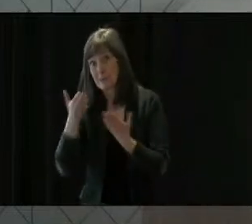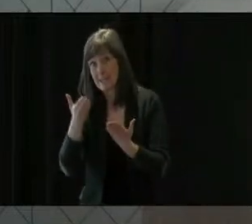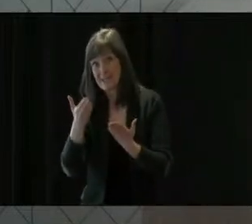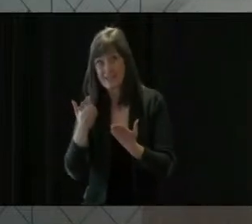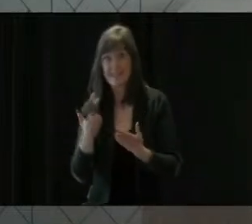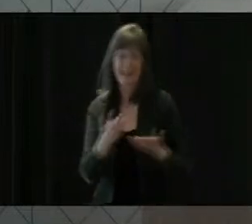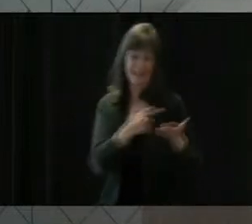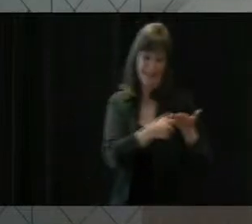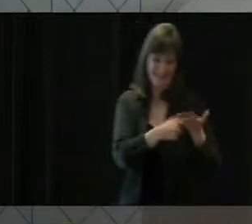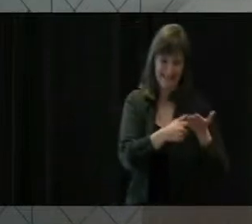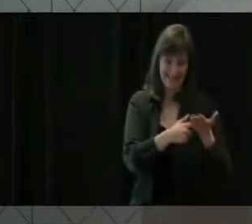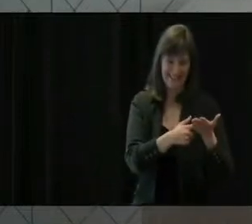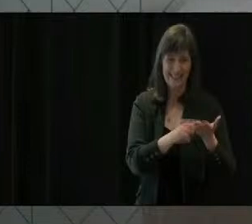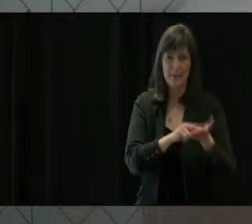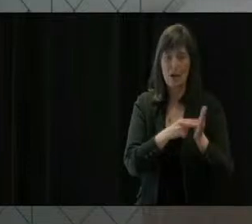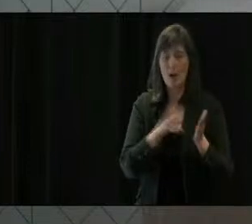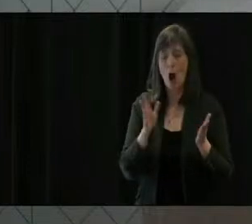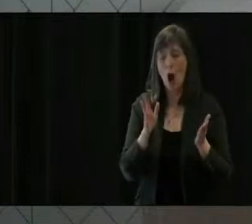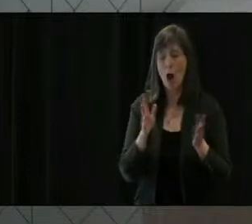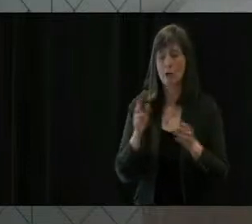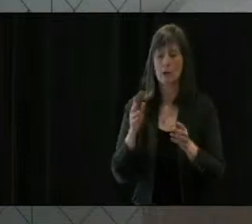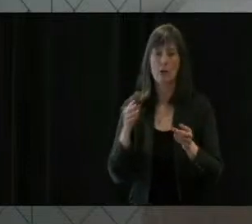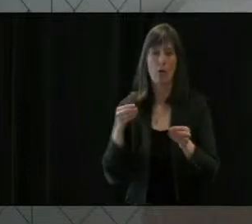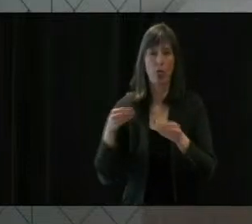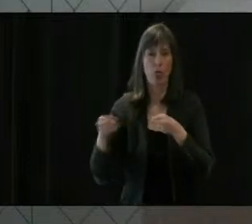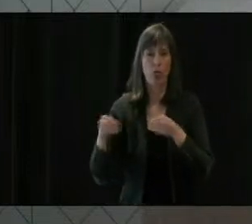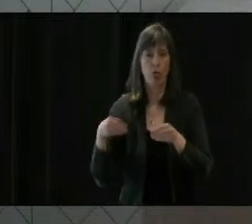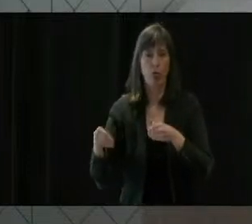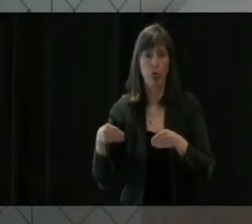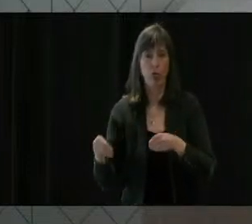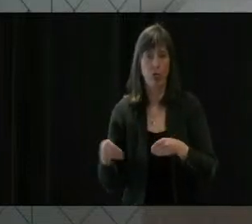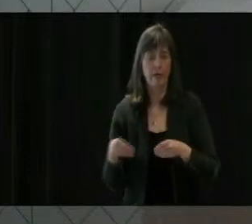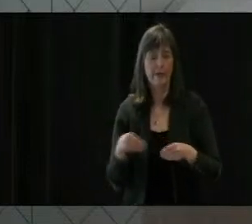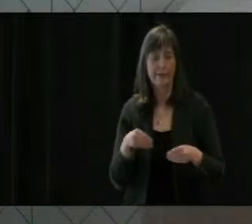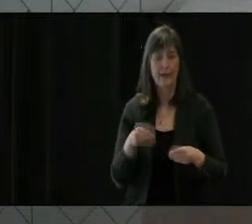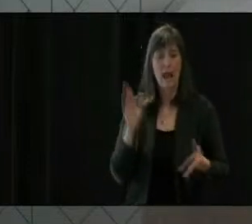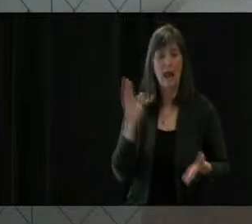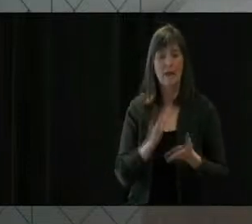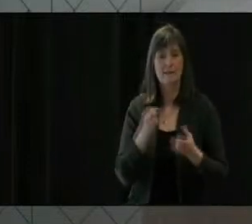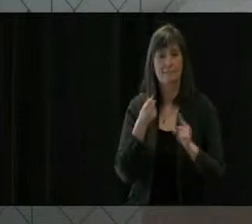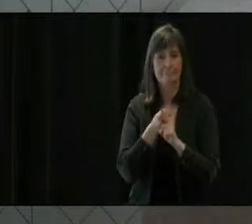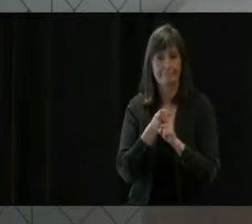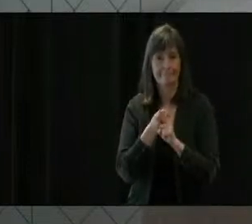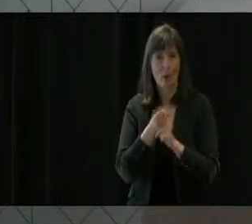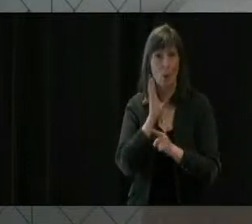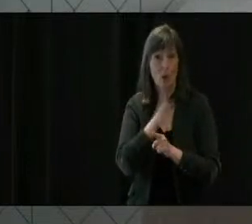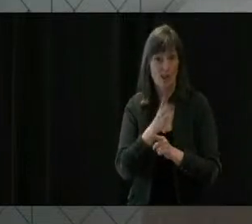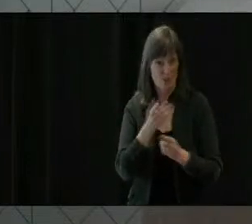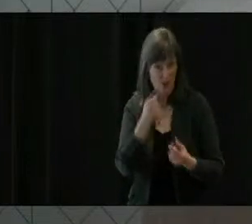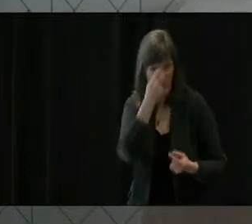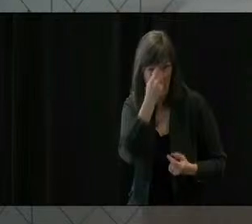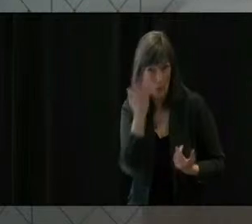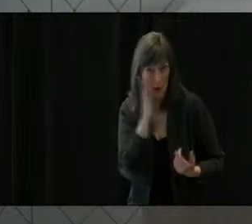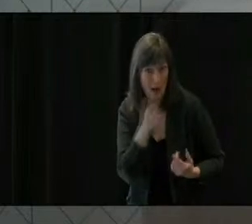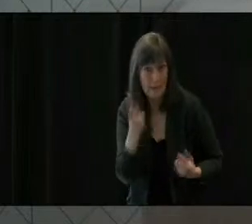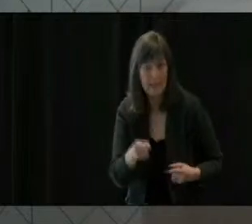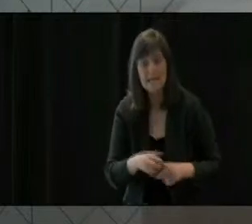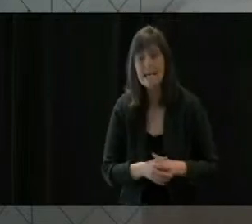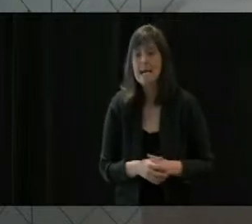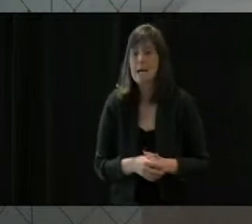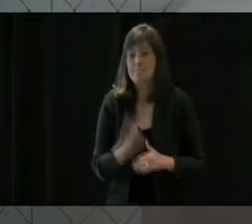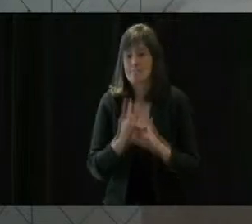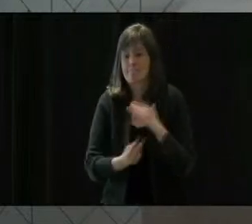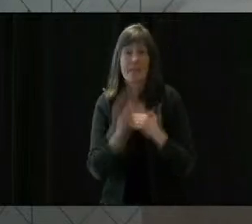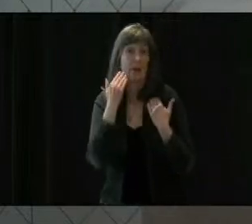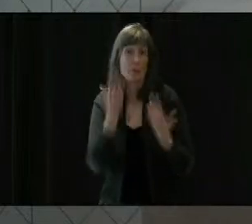You know, that's hard to predict. I don't know. I did not talk personally to the bond rating agencies, but, you